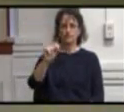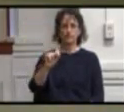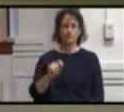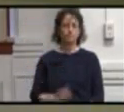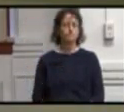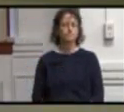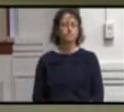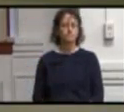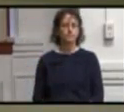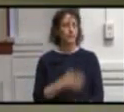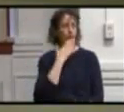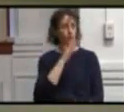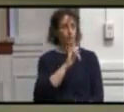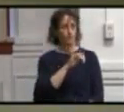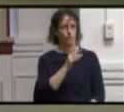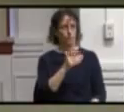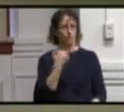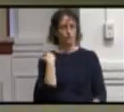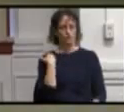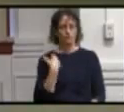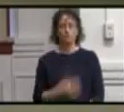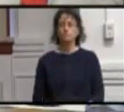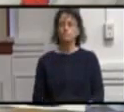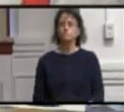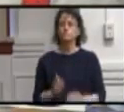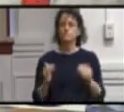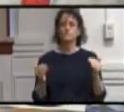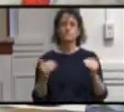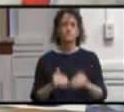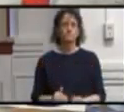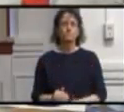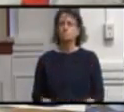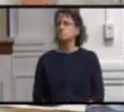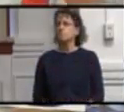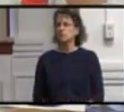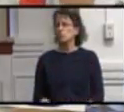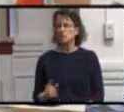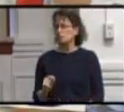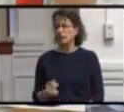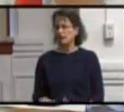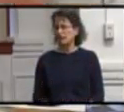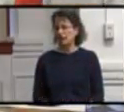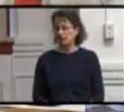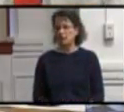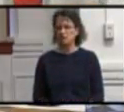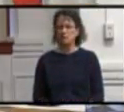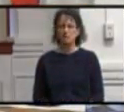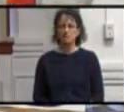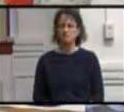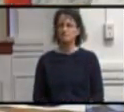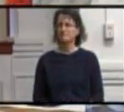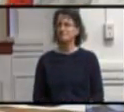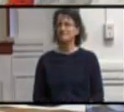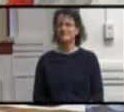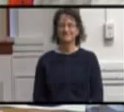out. All right, so the next item on the agenda is the